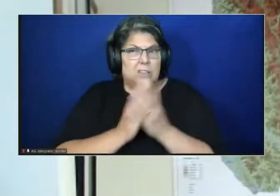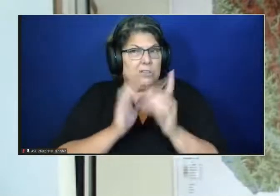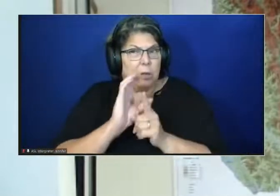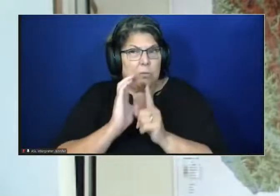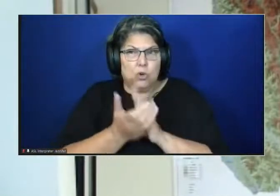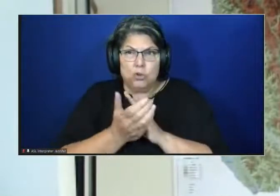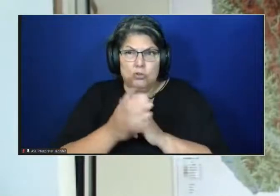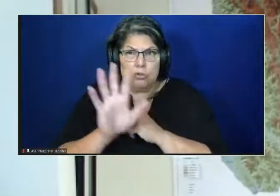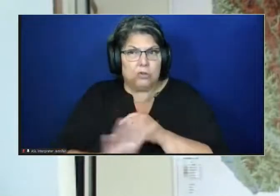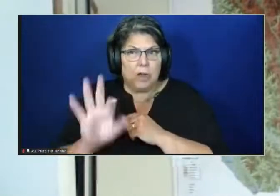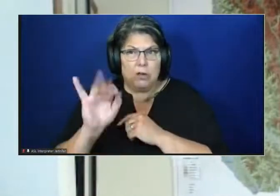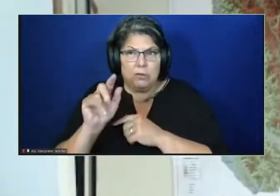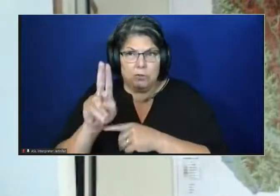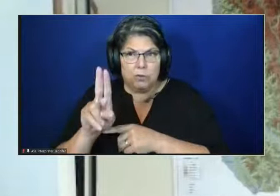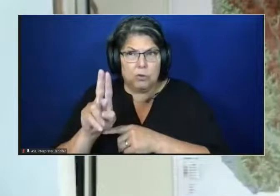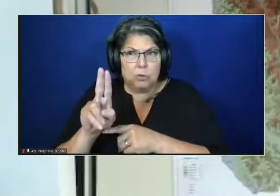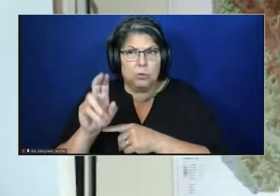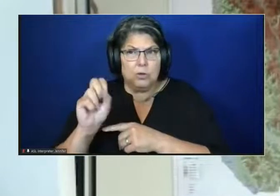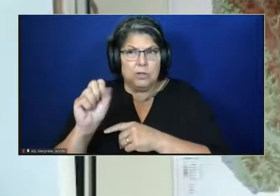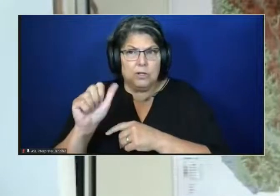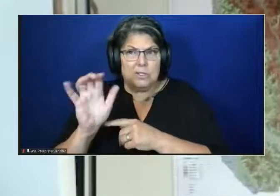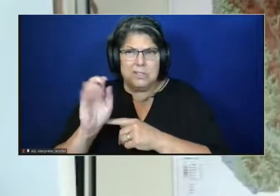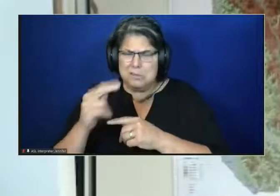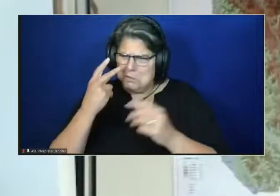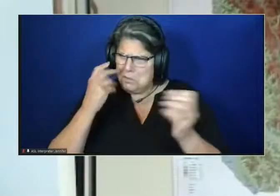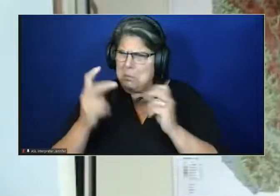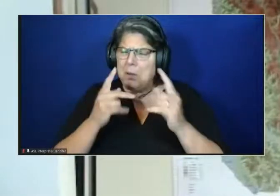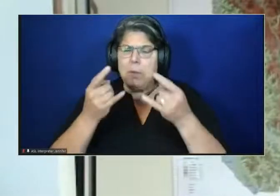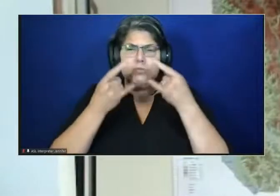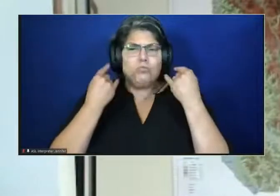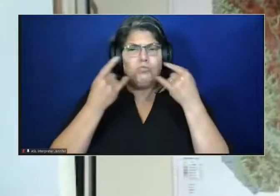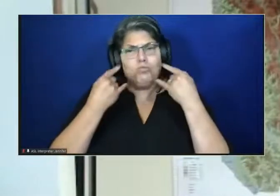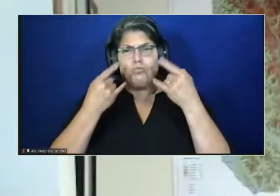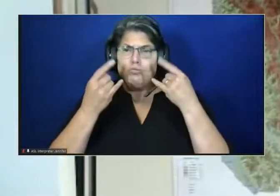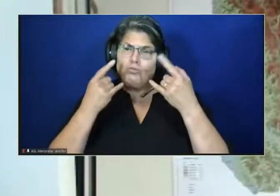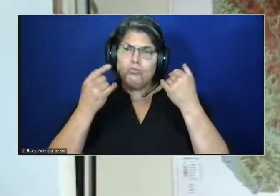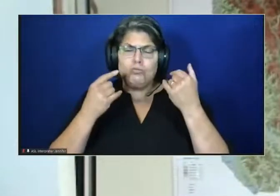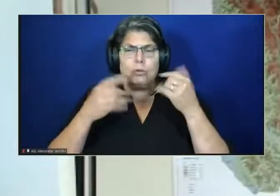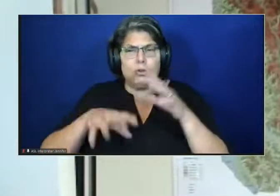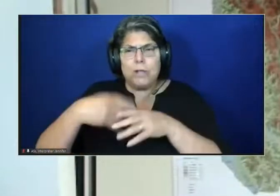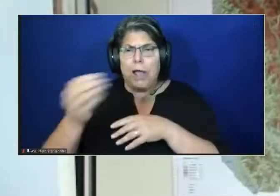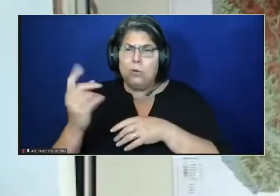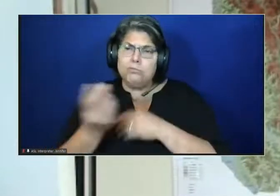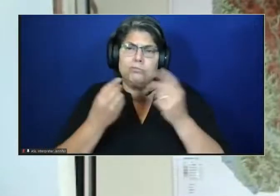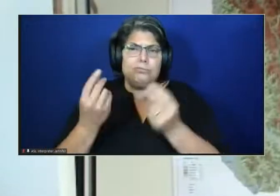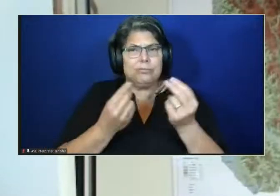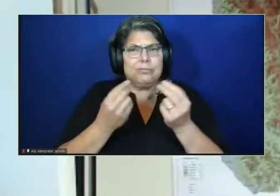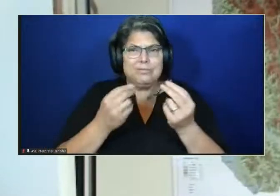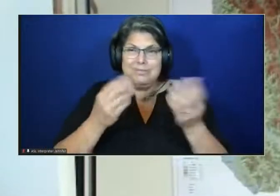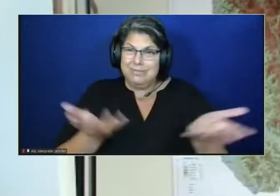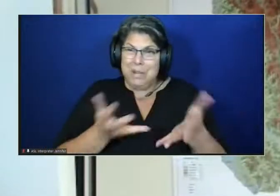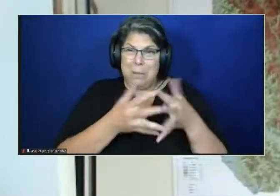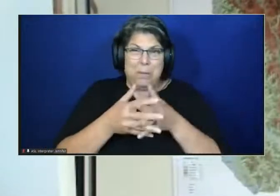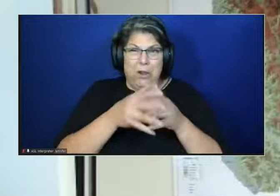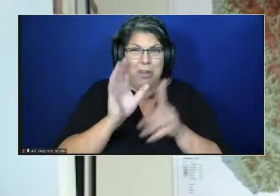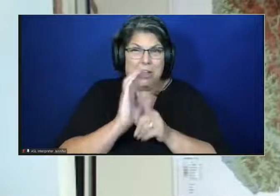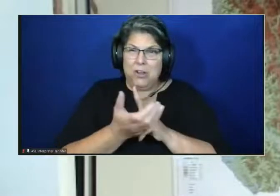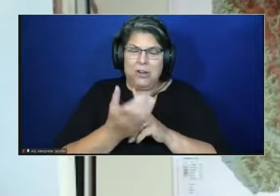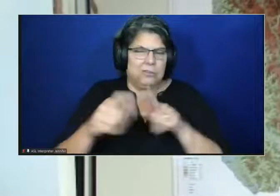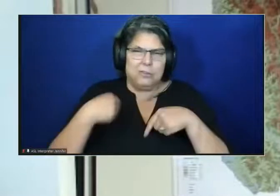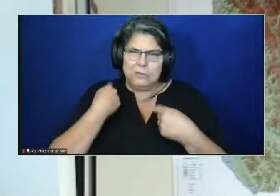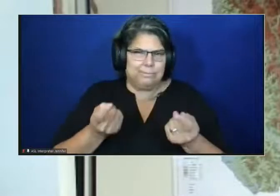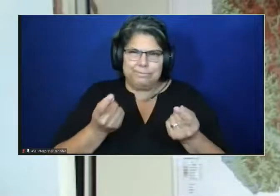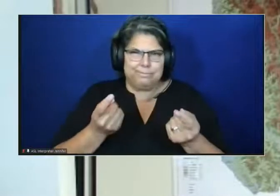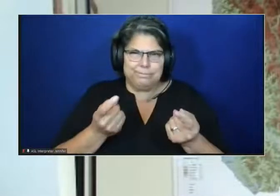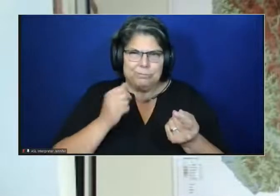come the flu season, you'll see lots of people who are wearing masks when they're out and about. In our culture, that's not been done. And of course, there's been a lot of